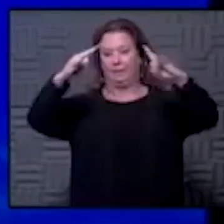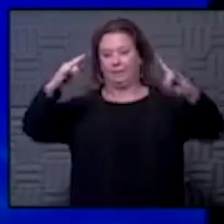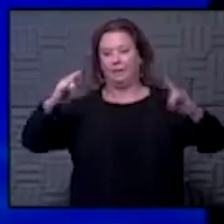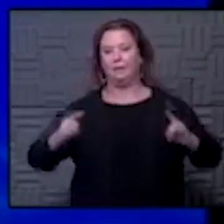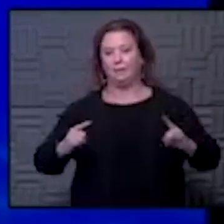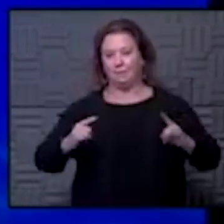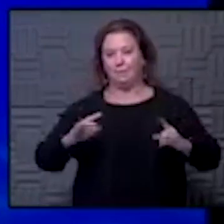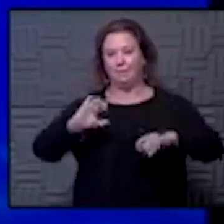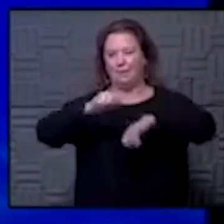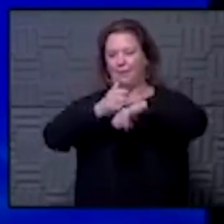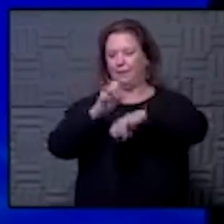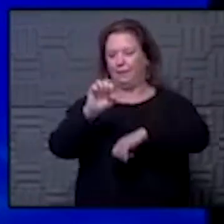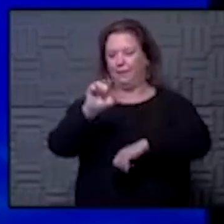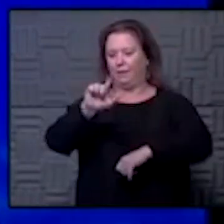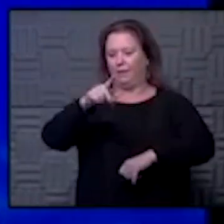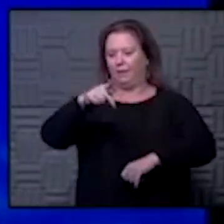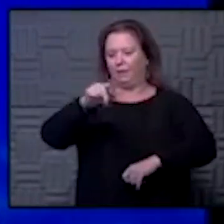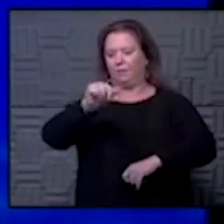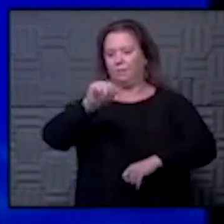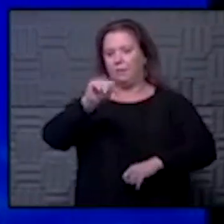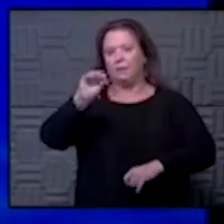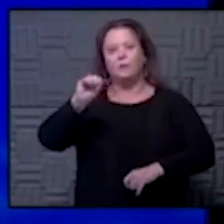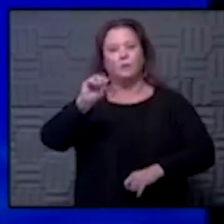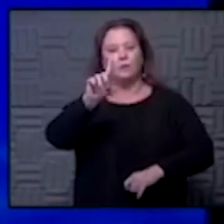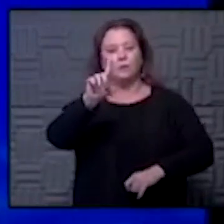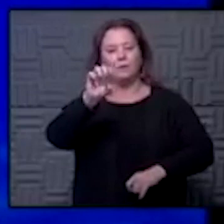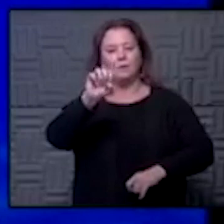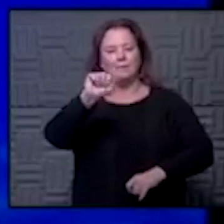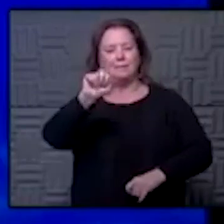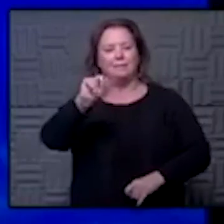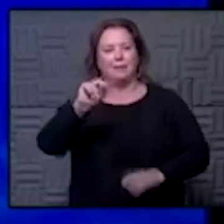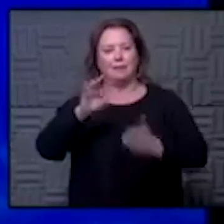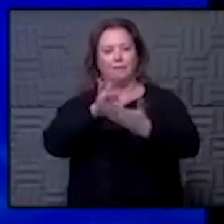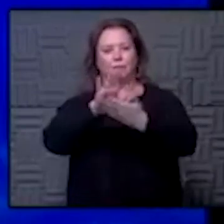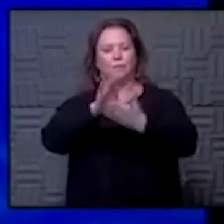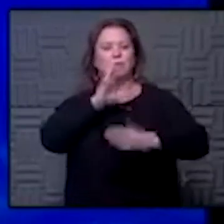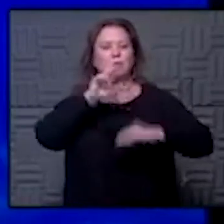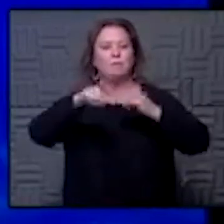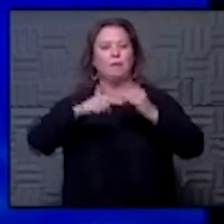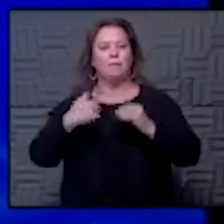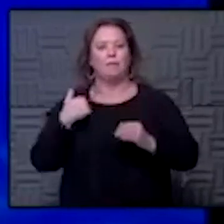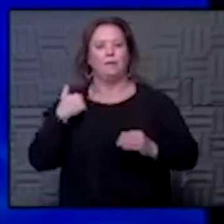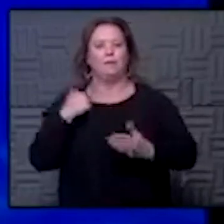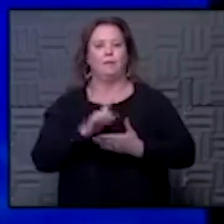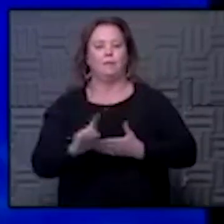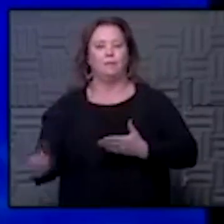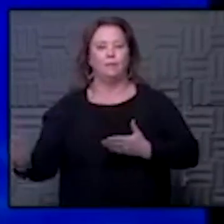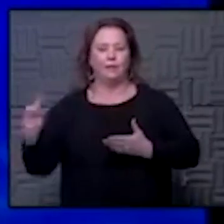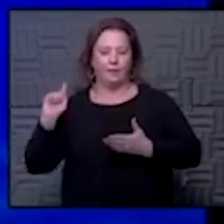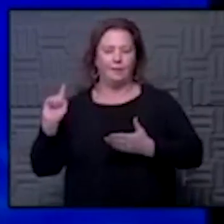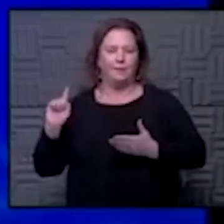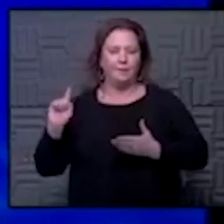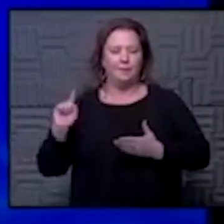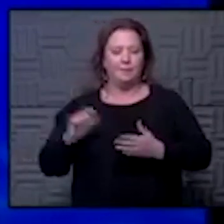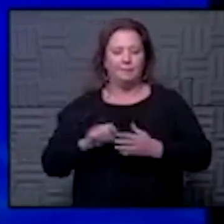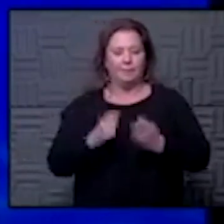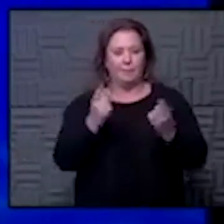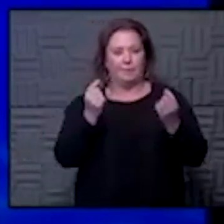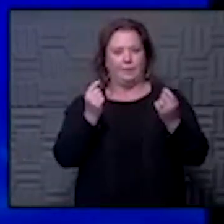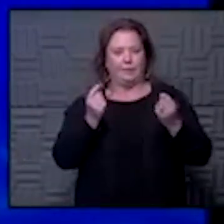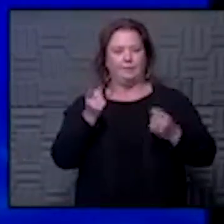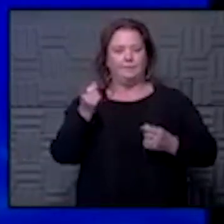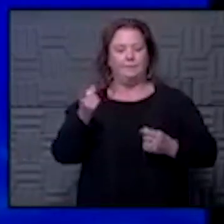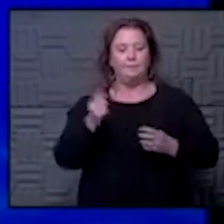in El Paso. We had the dean of the school talking a little bit about that with us last week and some of the steps they had to